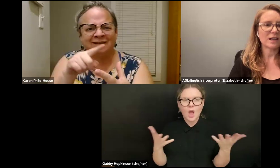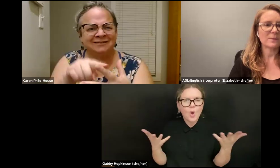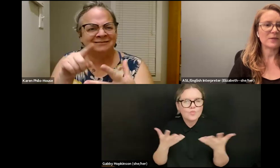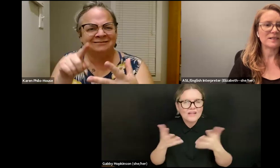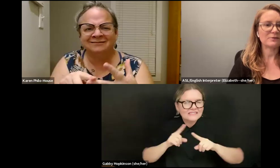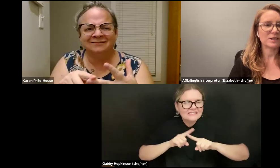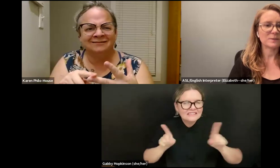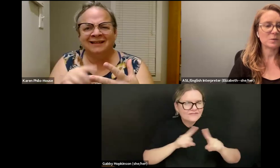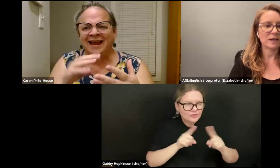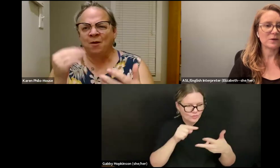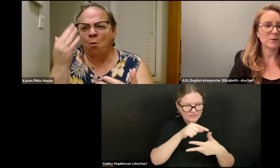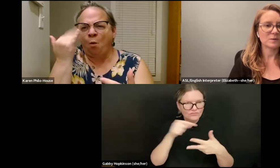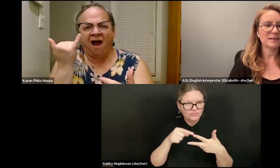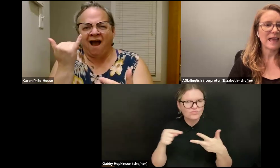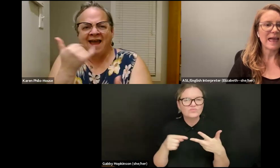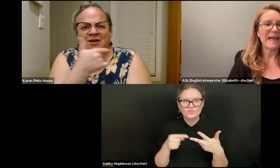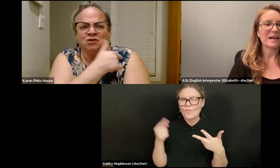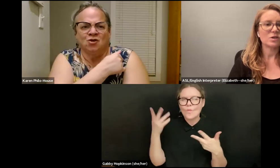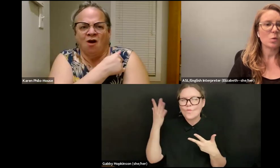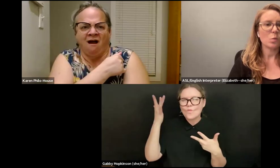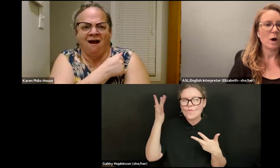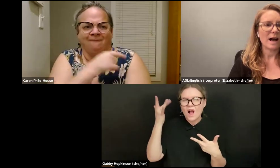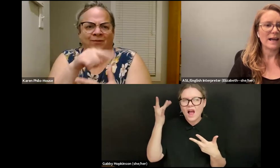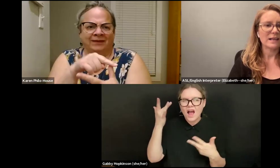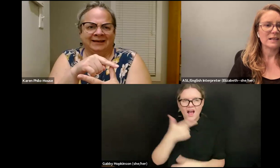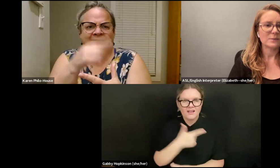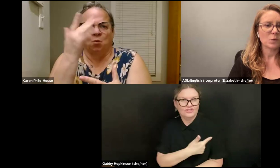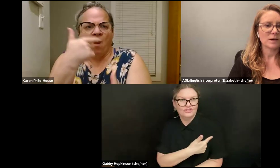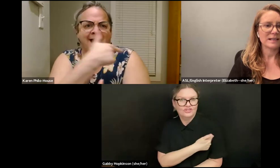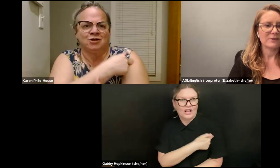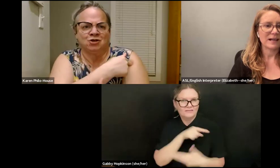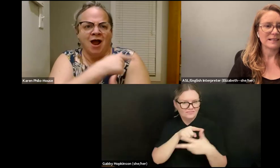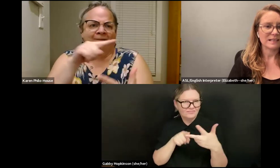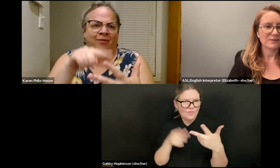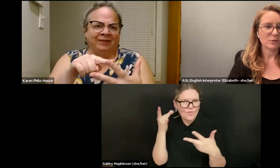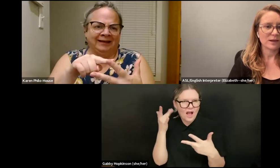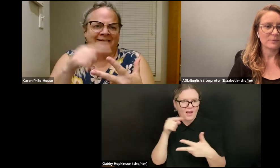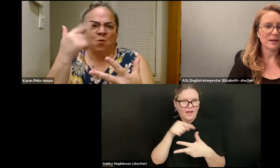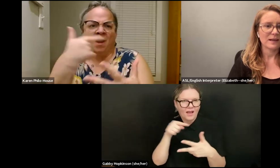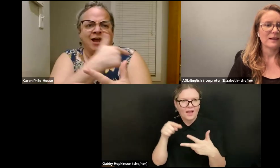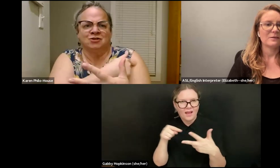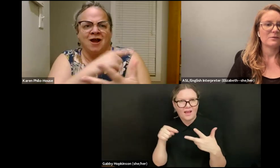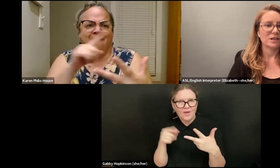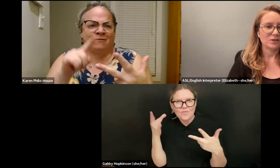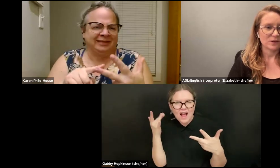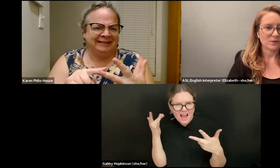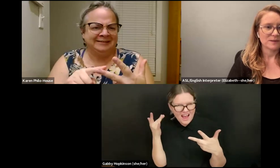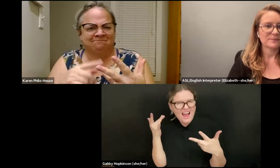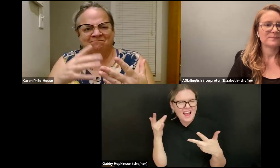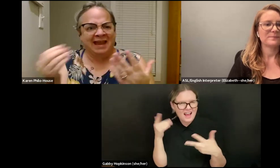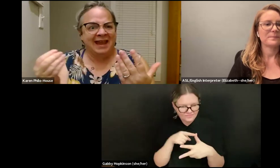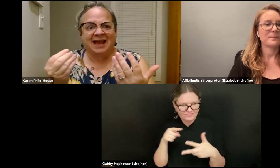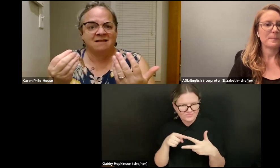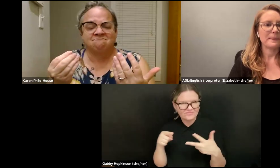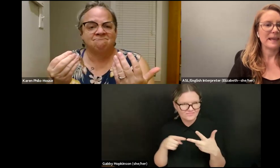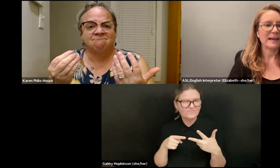And she'll be talking about the difference between those and why it's important to get vaccines for them, for each of